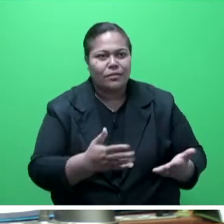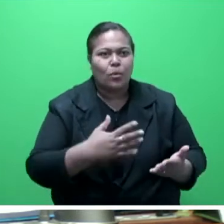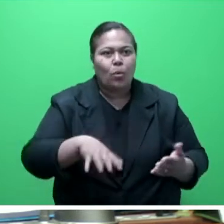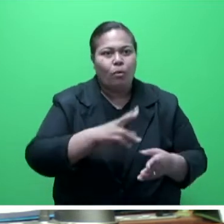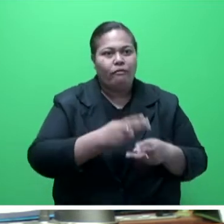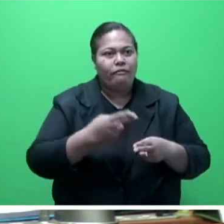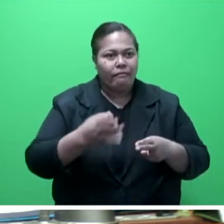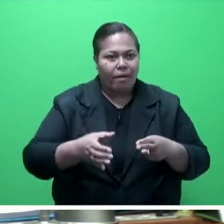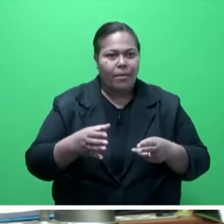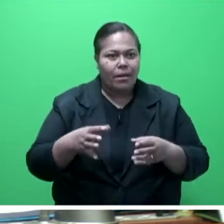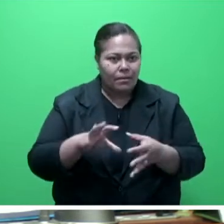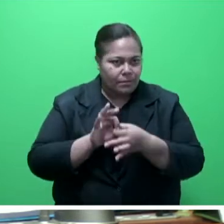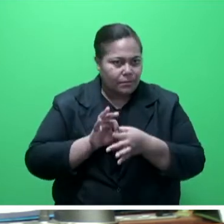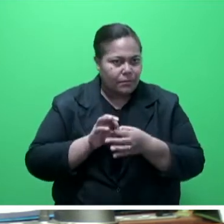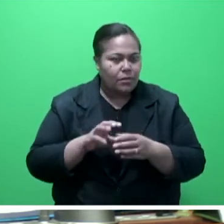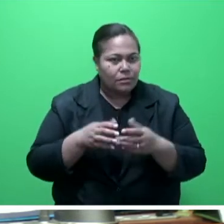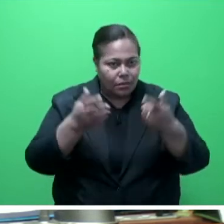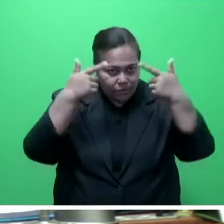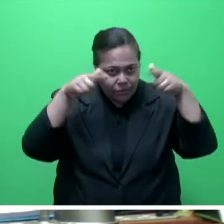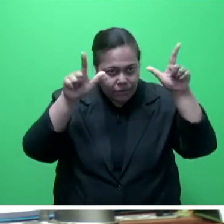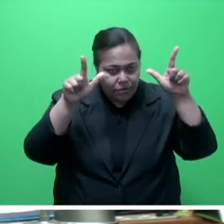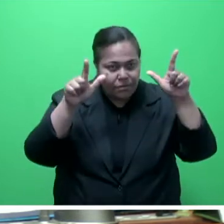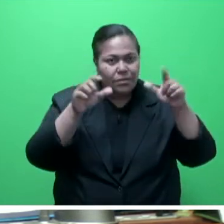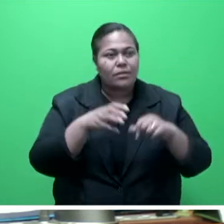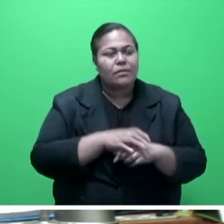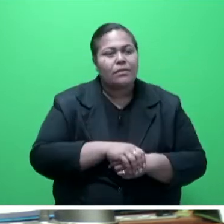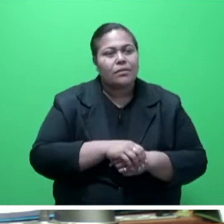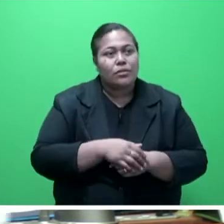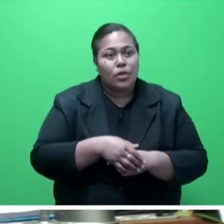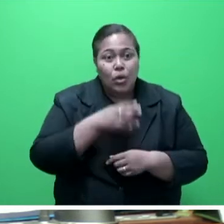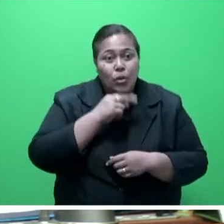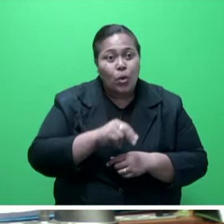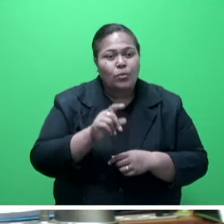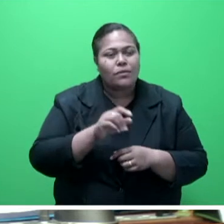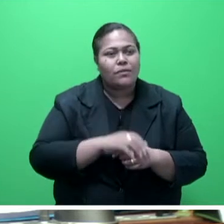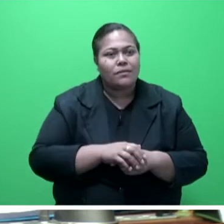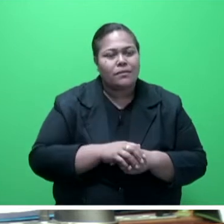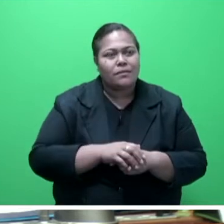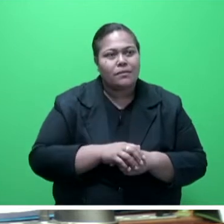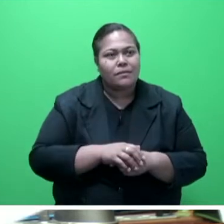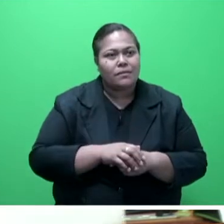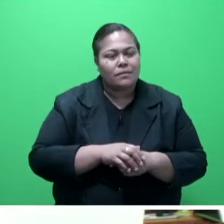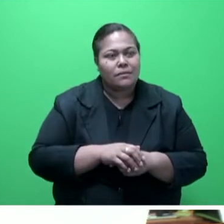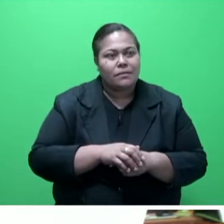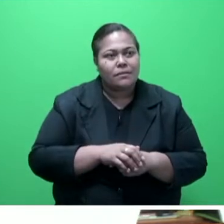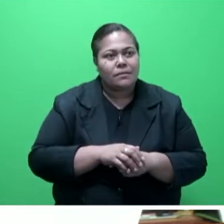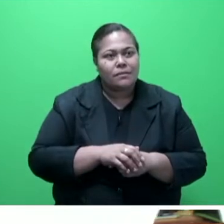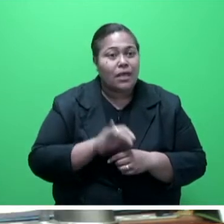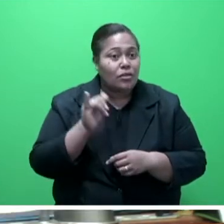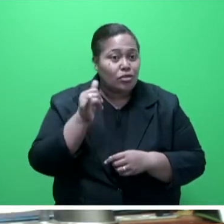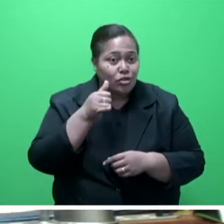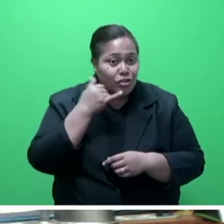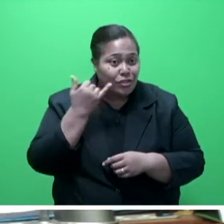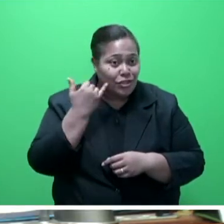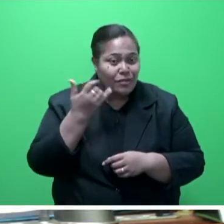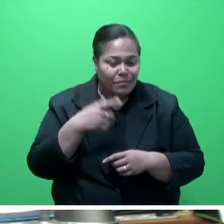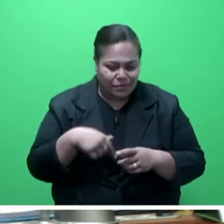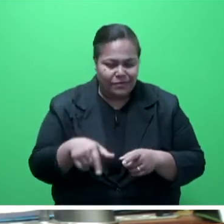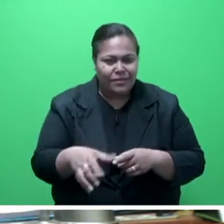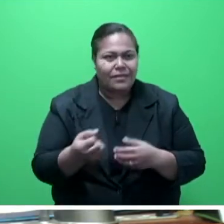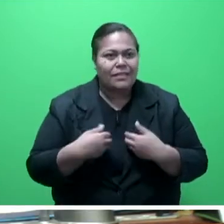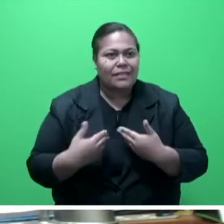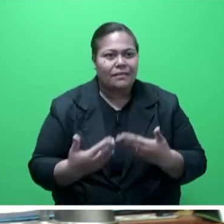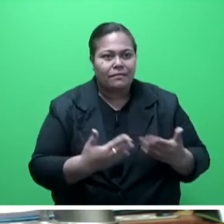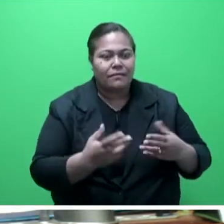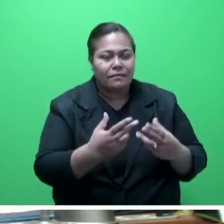as goat and sheep. Mr. Speaker, similarly, we are also for our beef cattle,